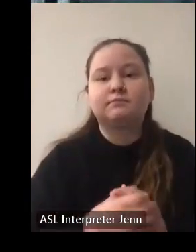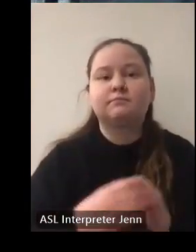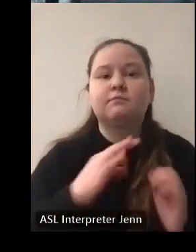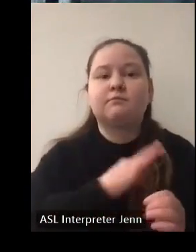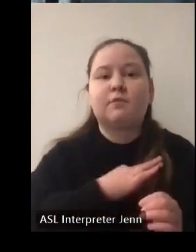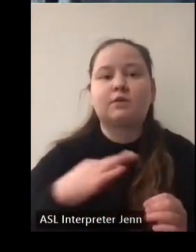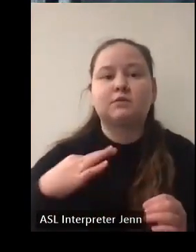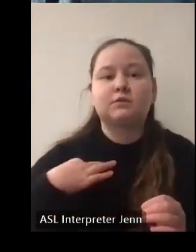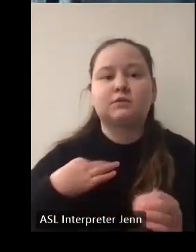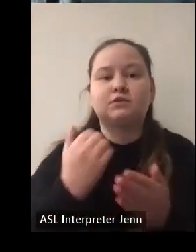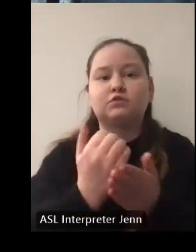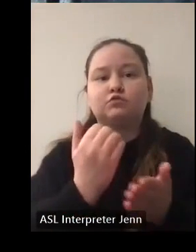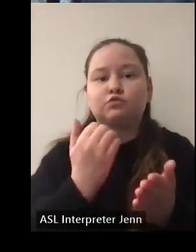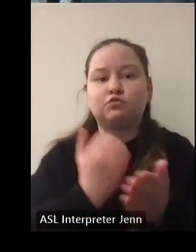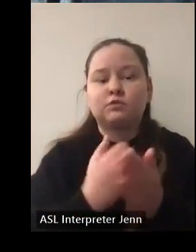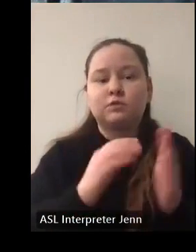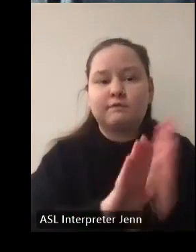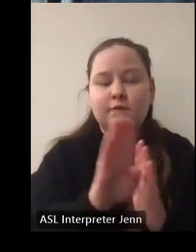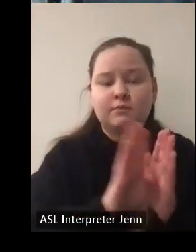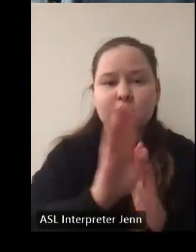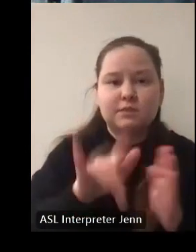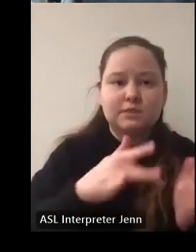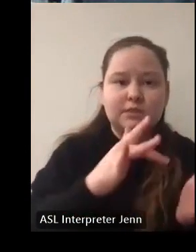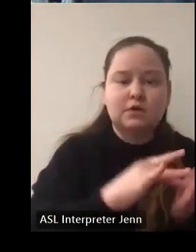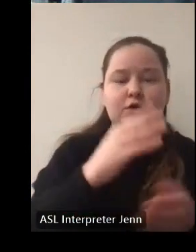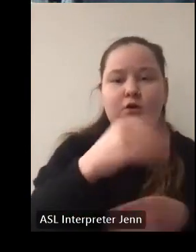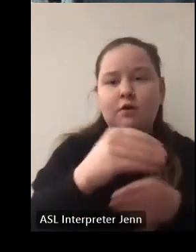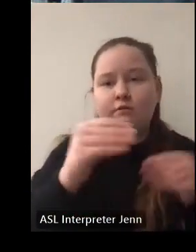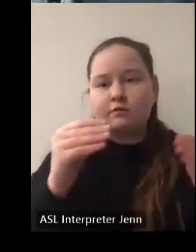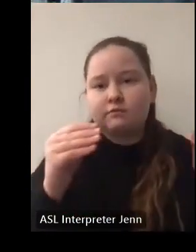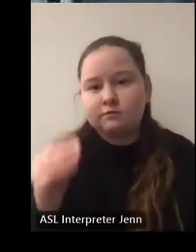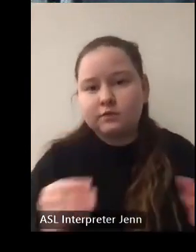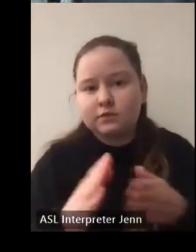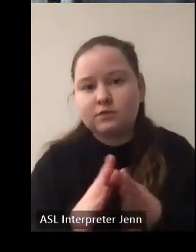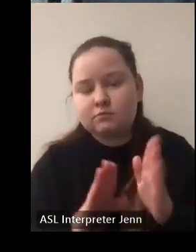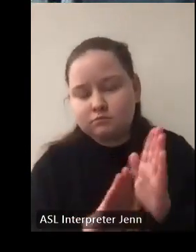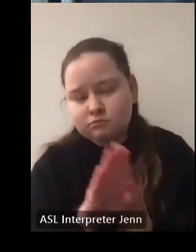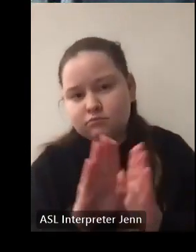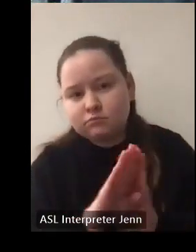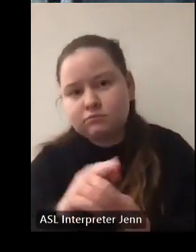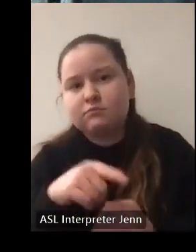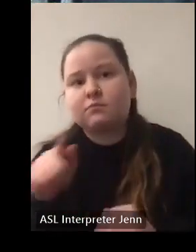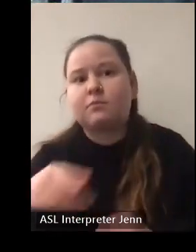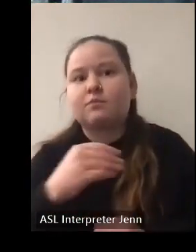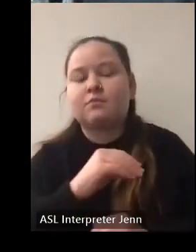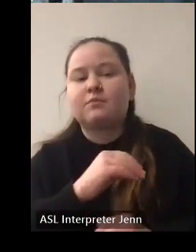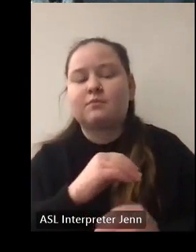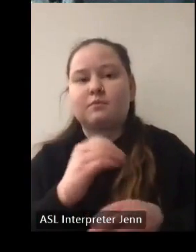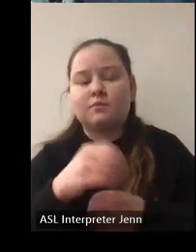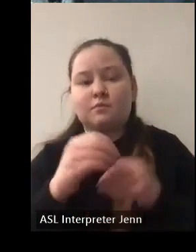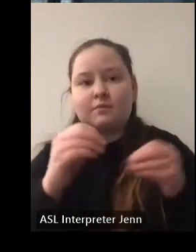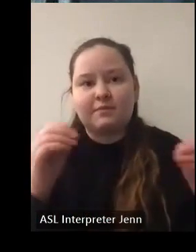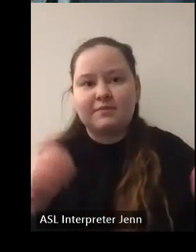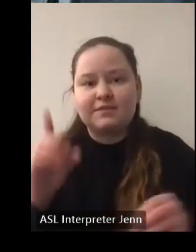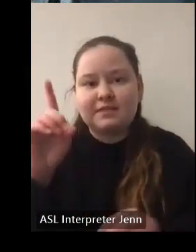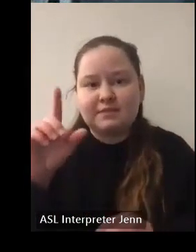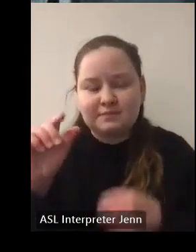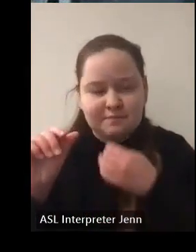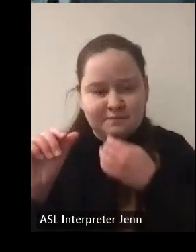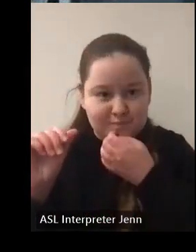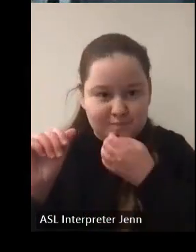the Office of Research and Innovation, the Office of Diversity, Equity, and Sustainability Initiatives, and from the